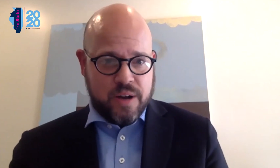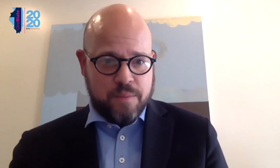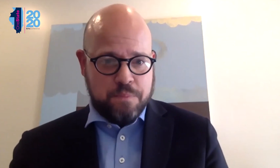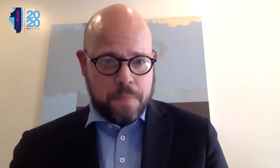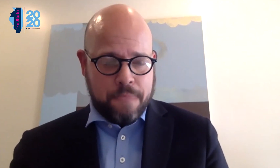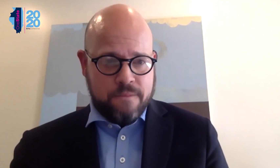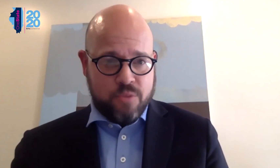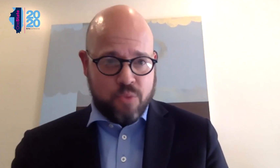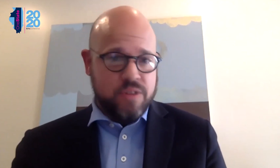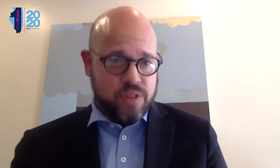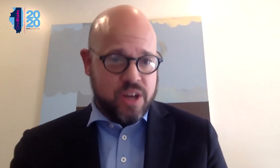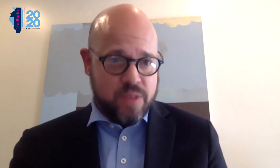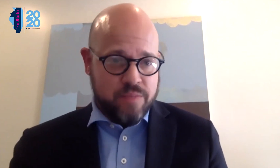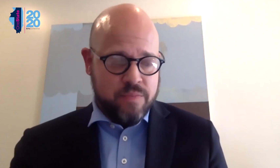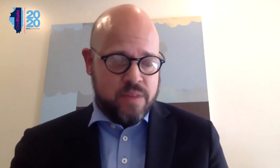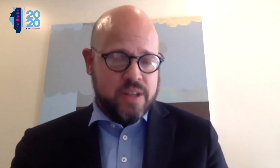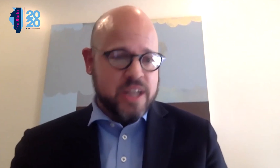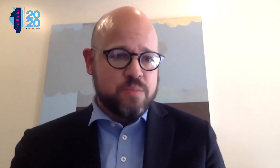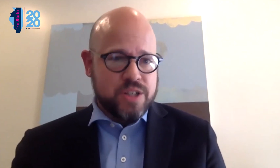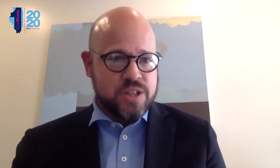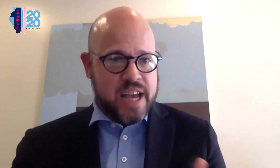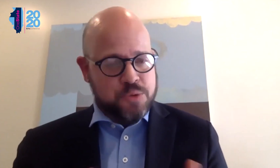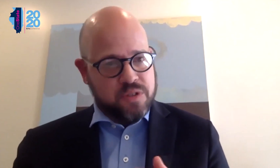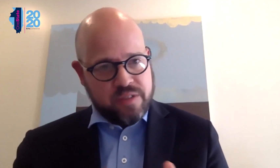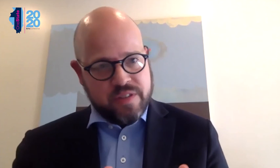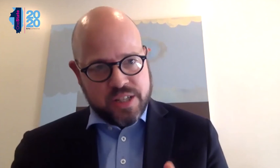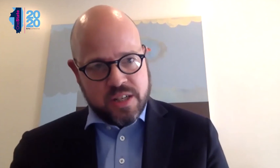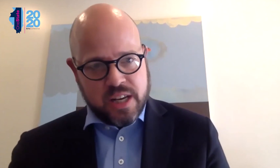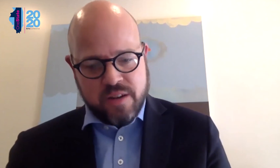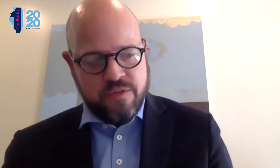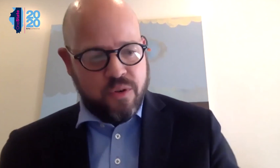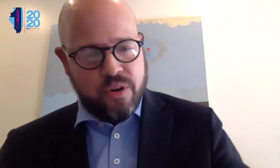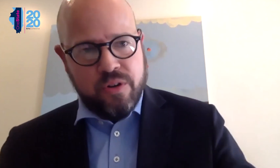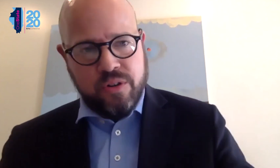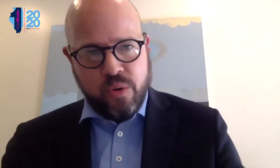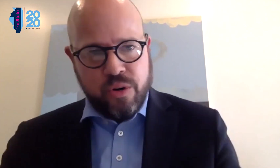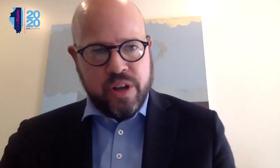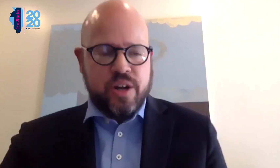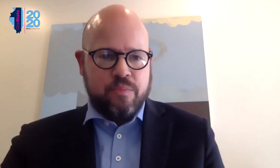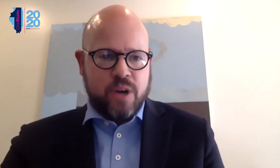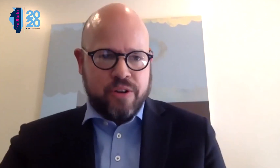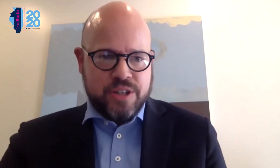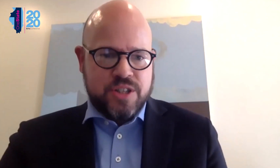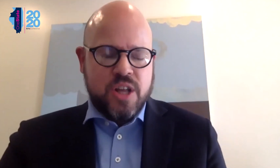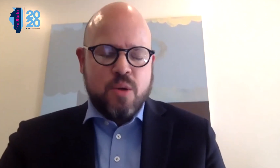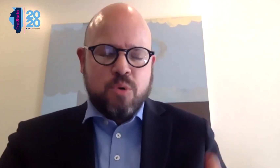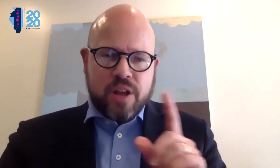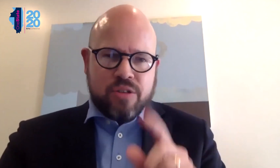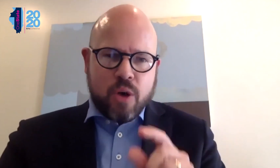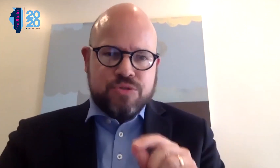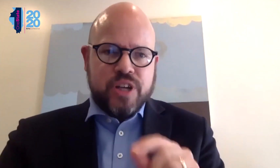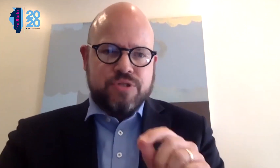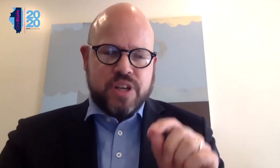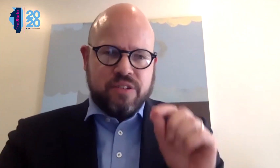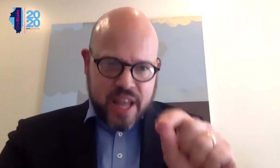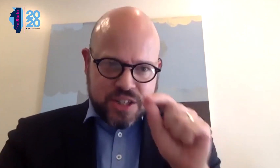for the revenue to come in, not to mention tax relief that's needed for lower income artists. But what I thought